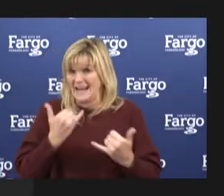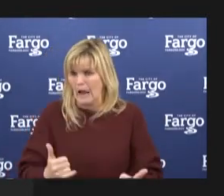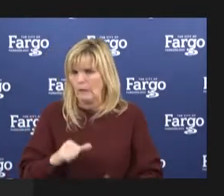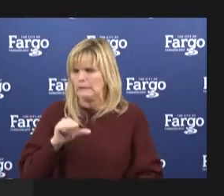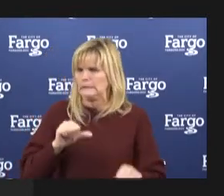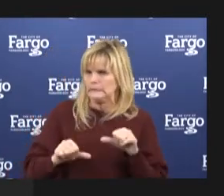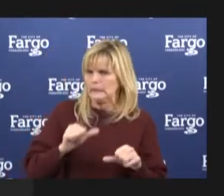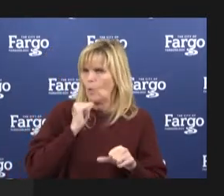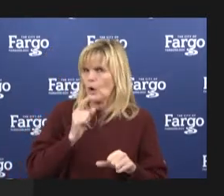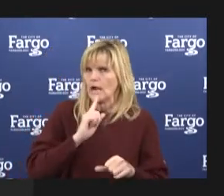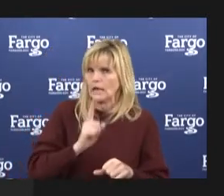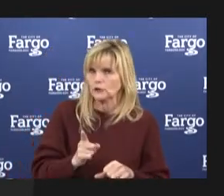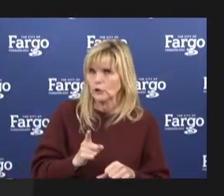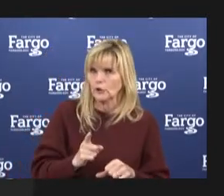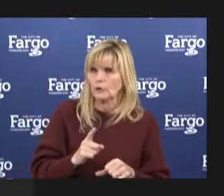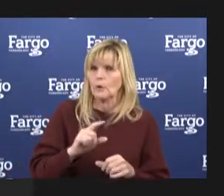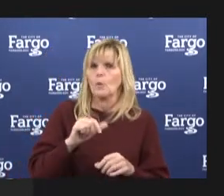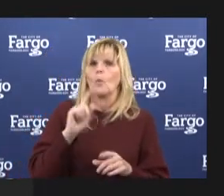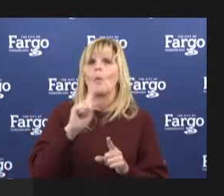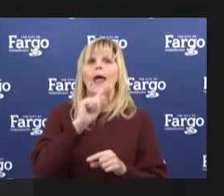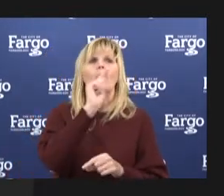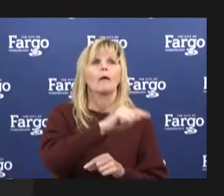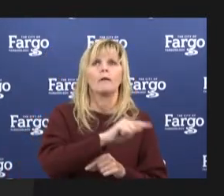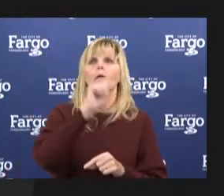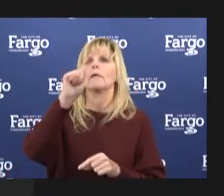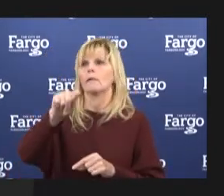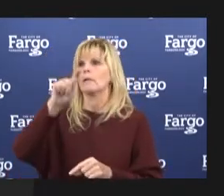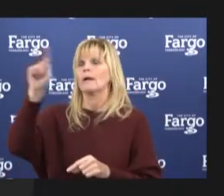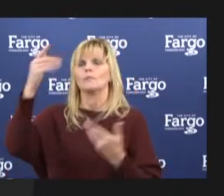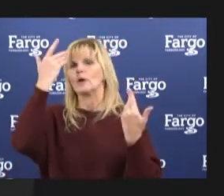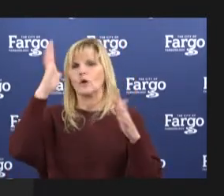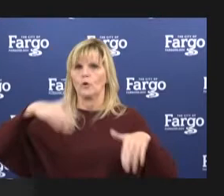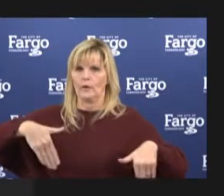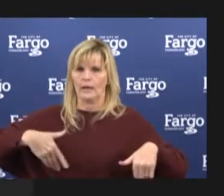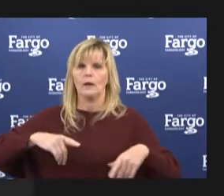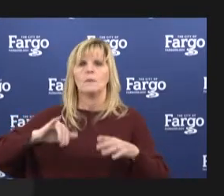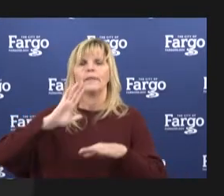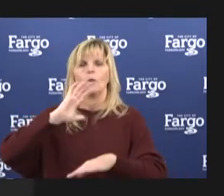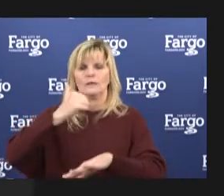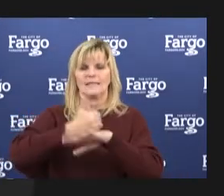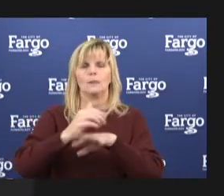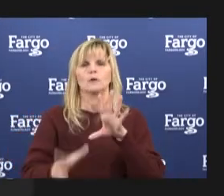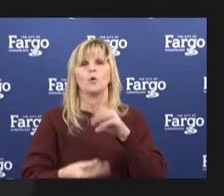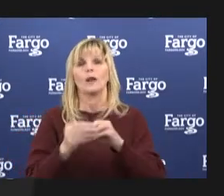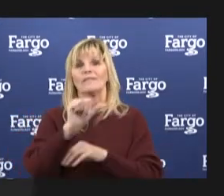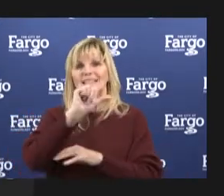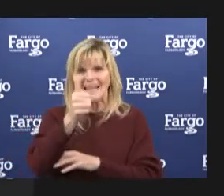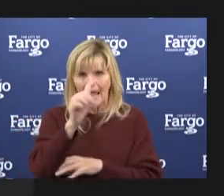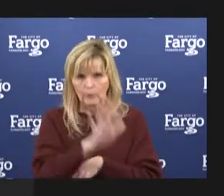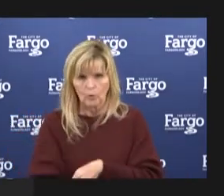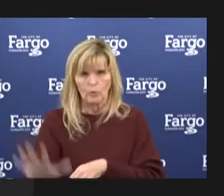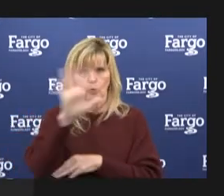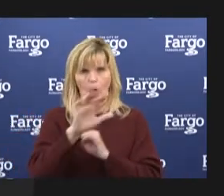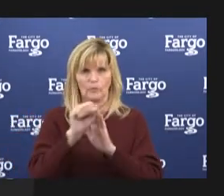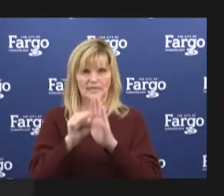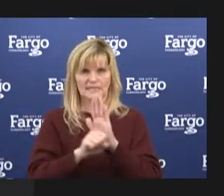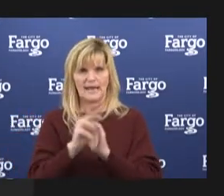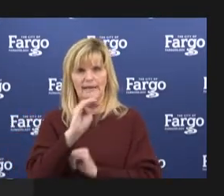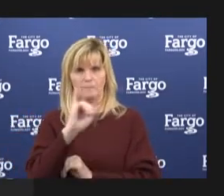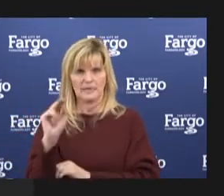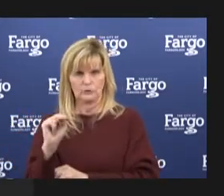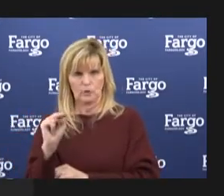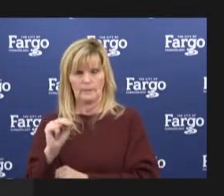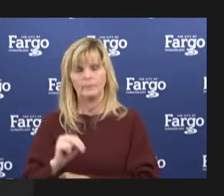the other sites will be, but they will be providing 10 sites across the state of Minnesota. They're also